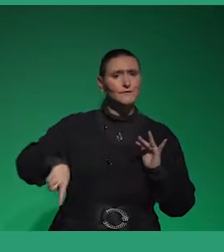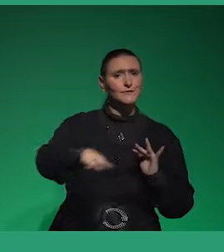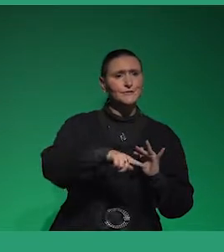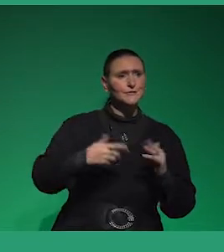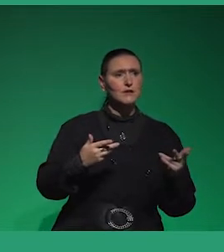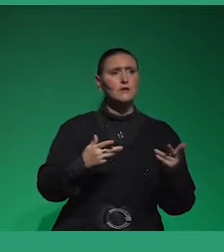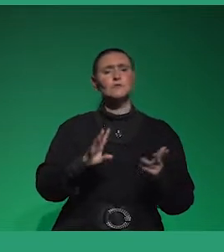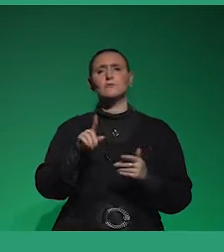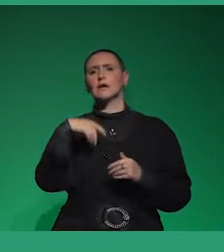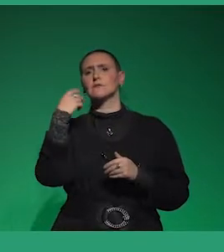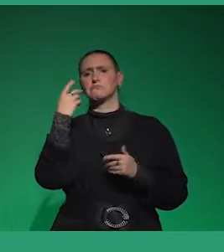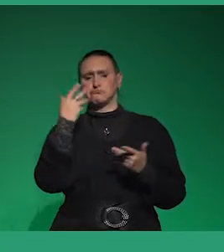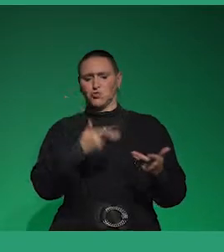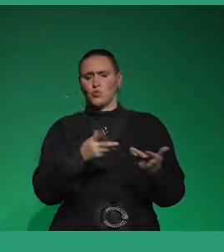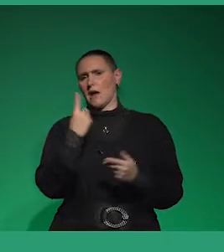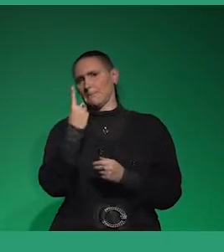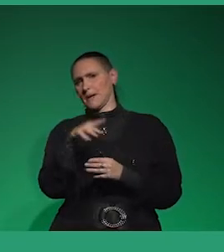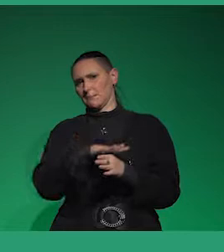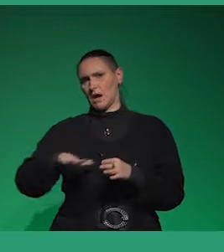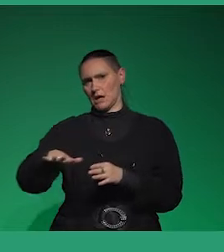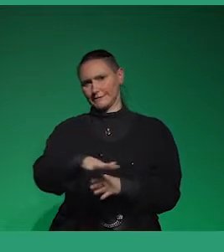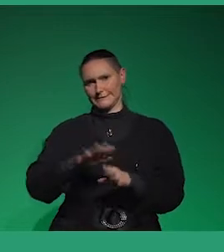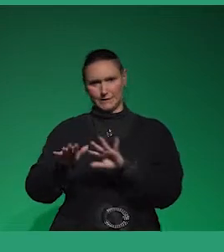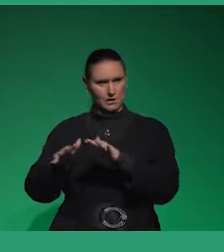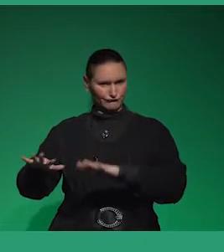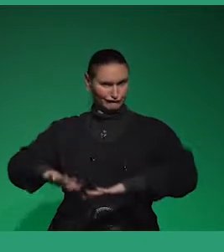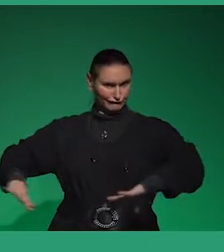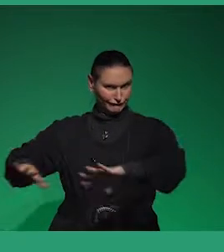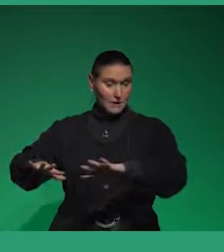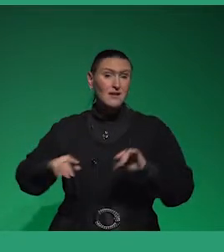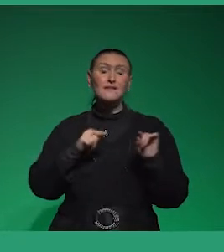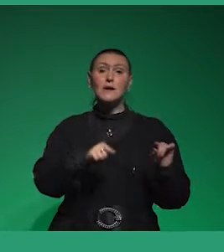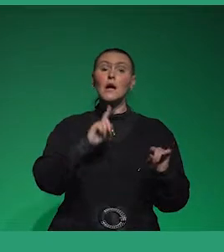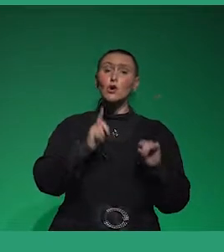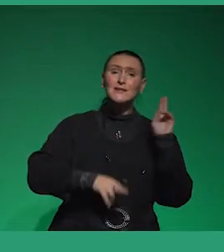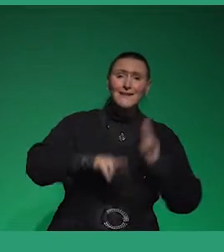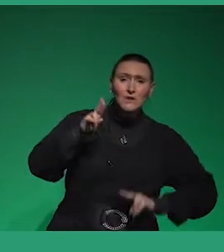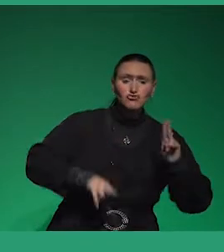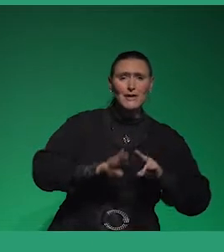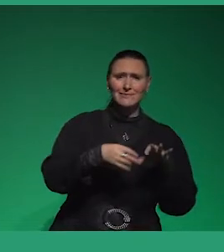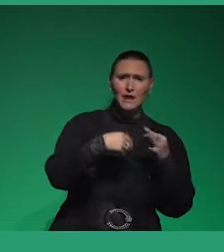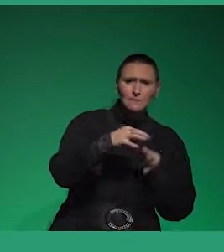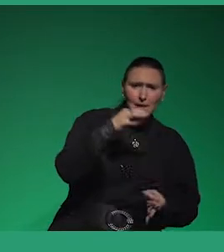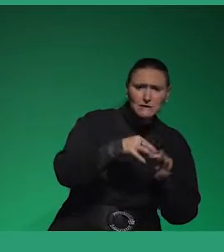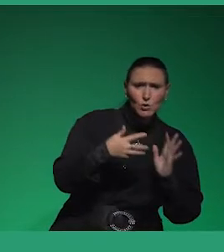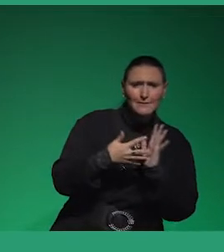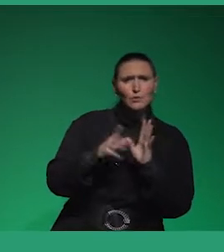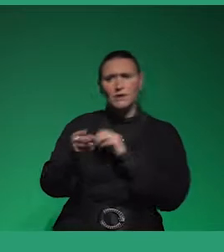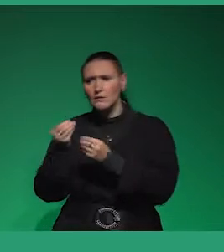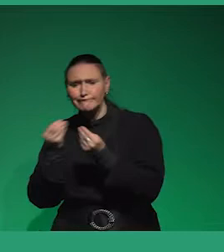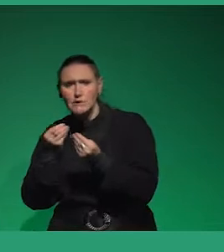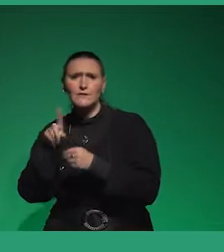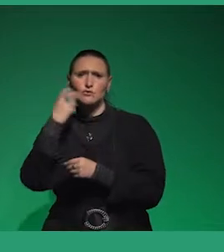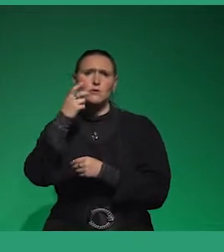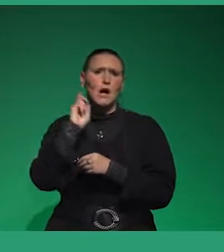in an area. So we combine all these different measurements and interactions with the local population,